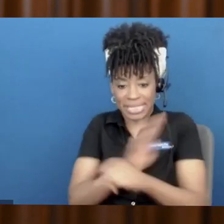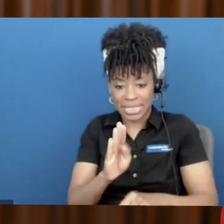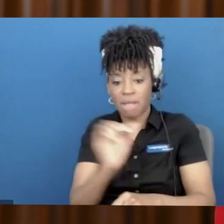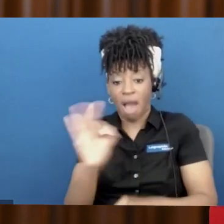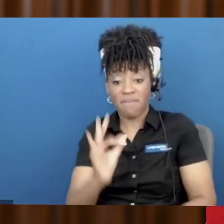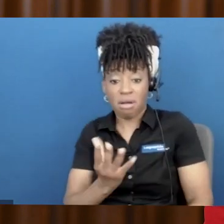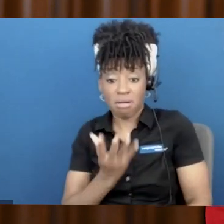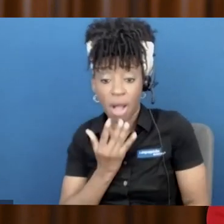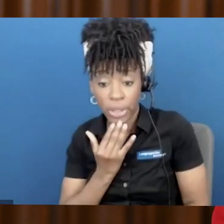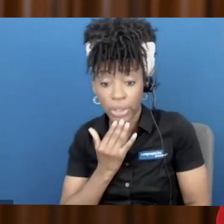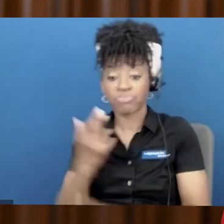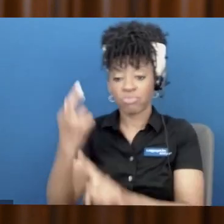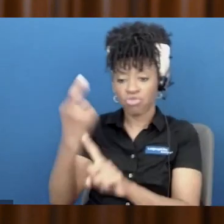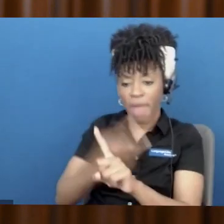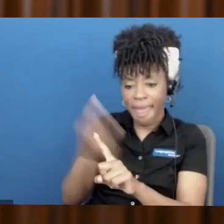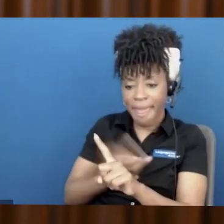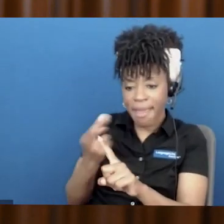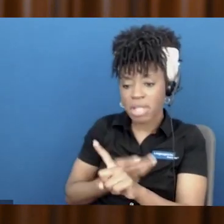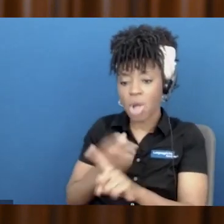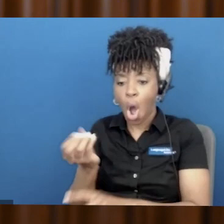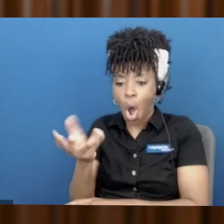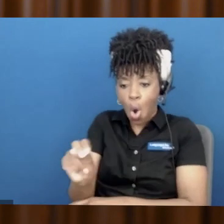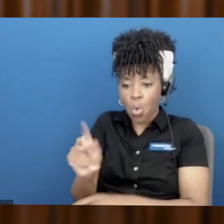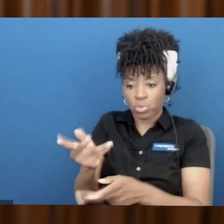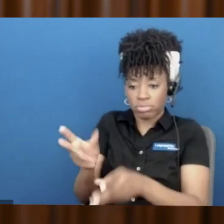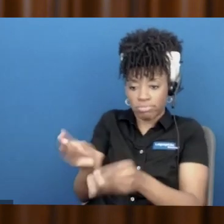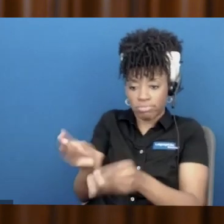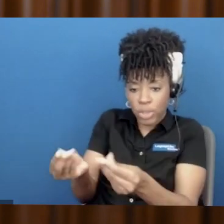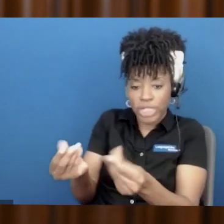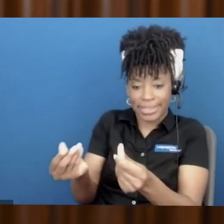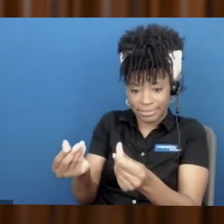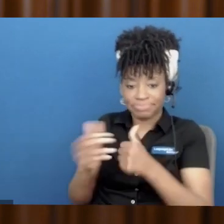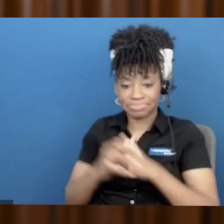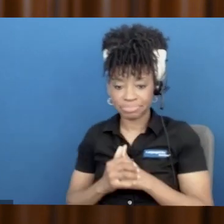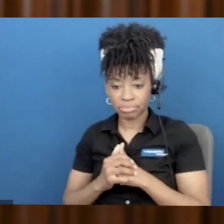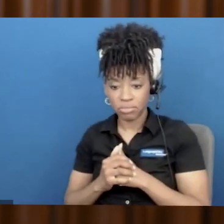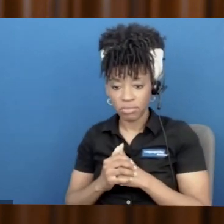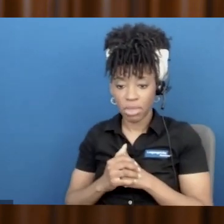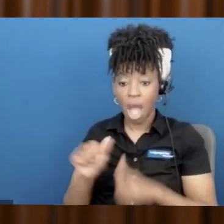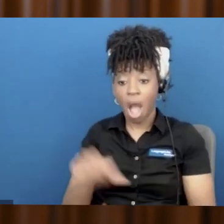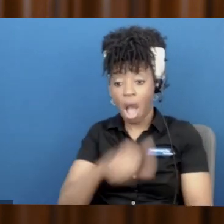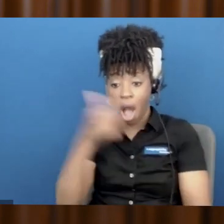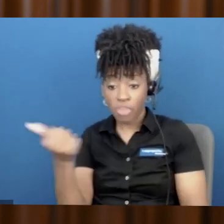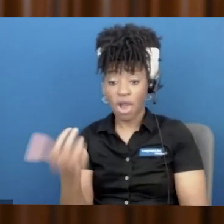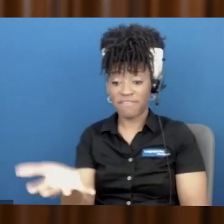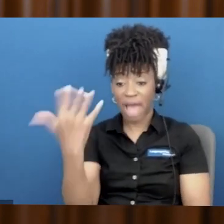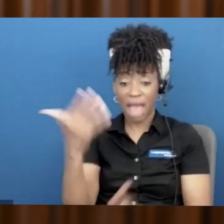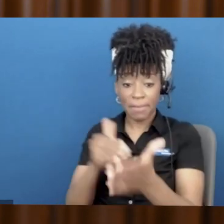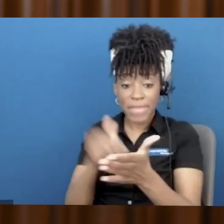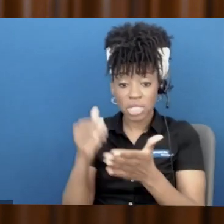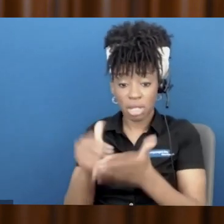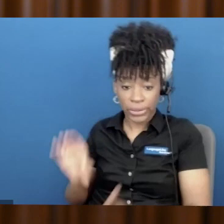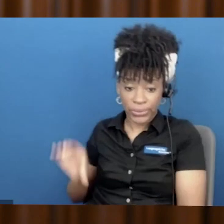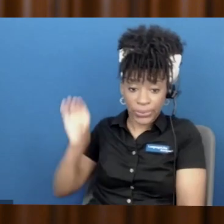the city is supporting a $5 million effort spearheaded by Dr. Reuben Anthony of the Urban League to increase homeownership in the Black